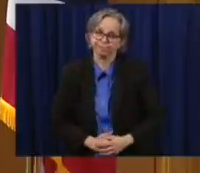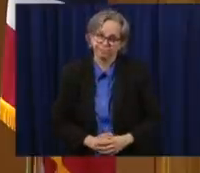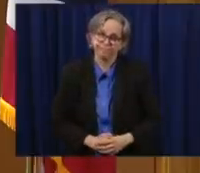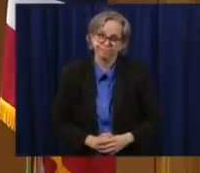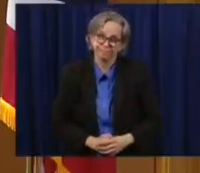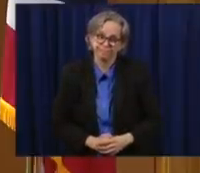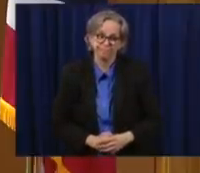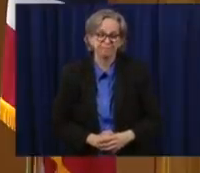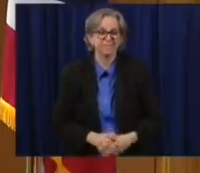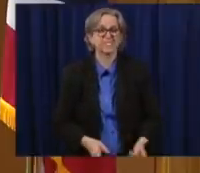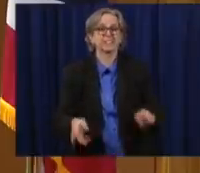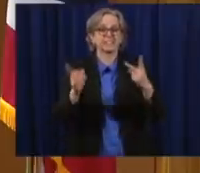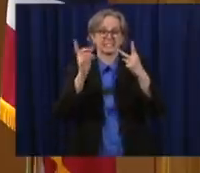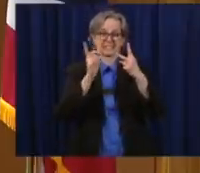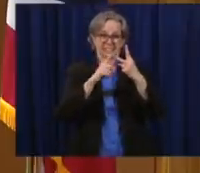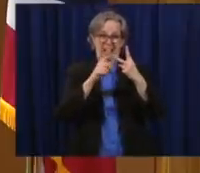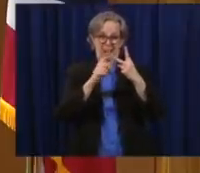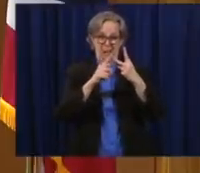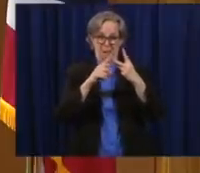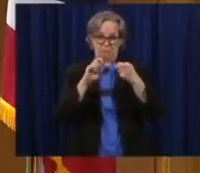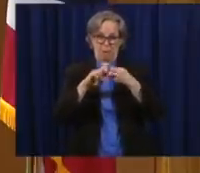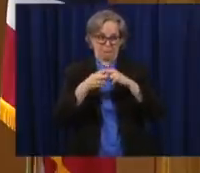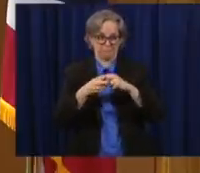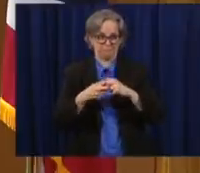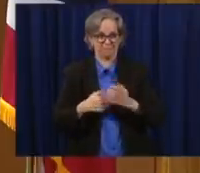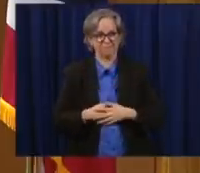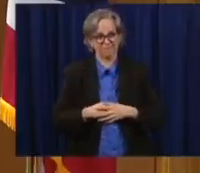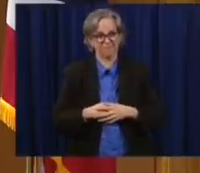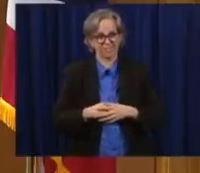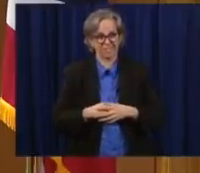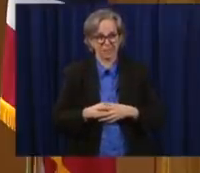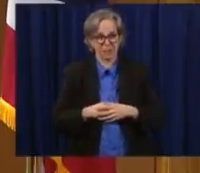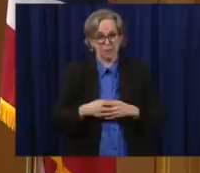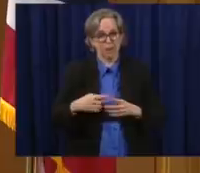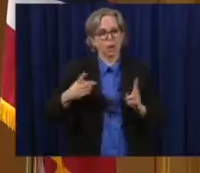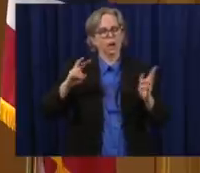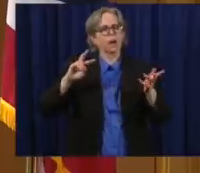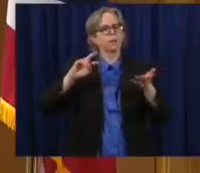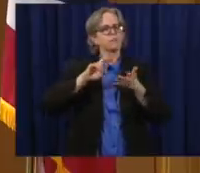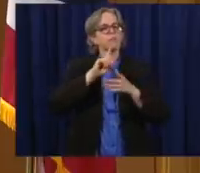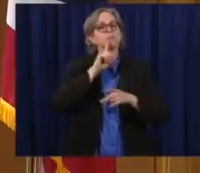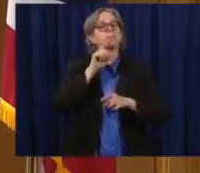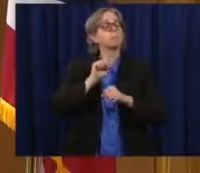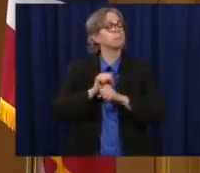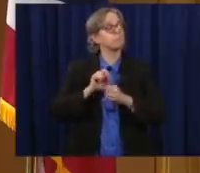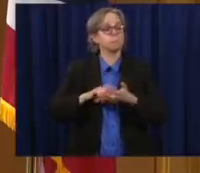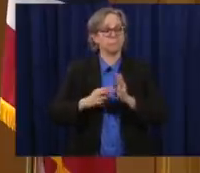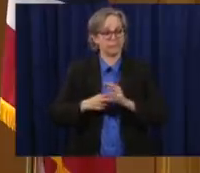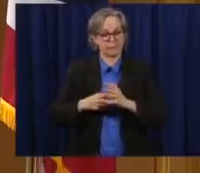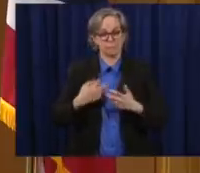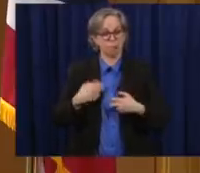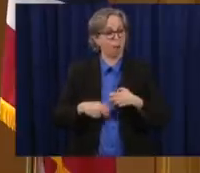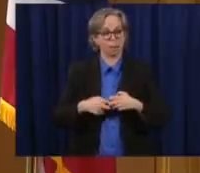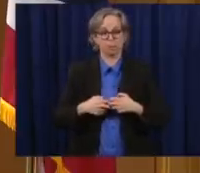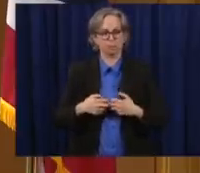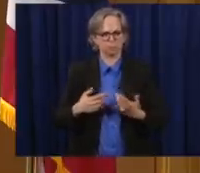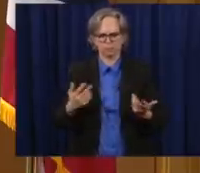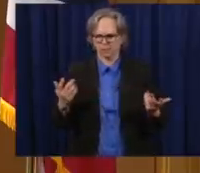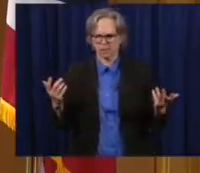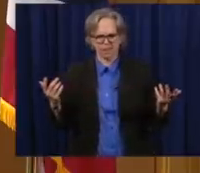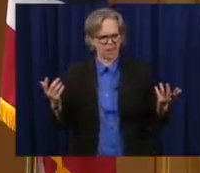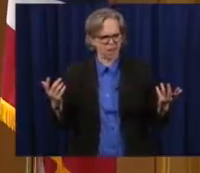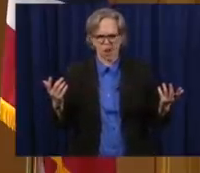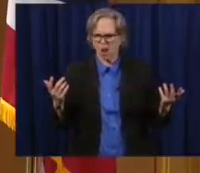has started to fix, is where people are taking the test, where they're taking the sample from